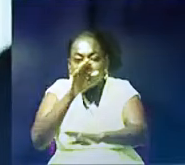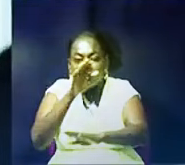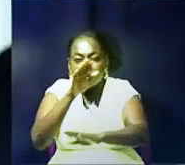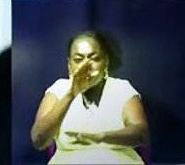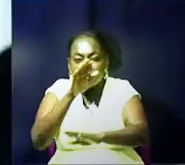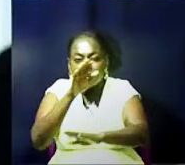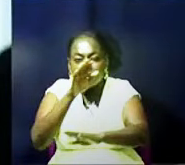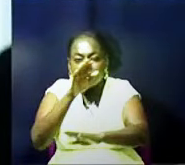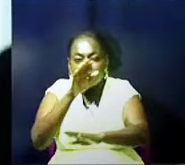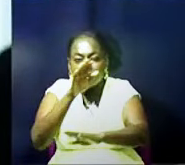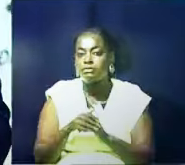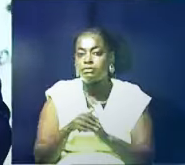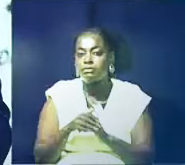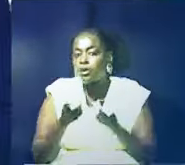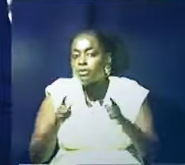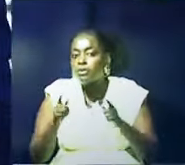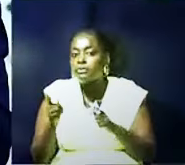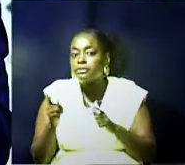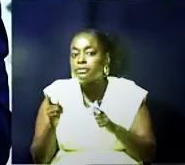to him.